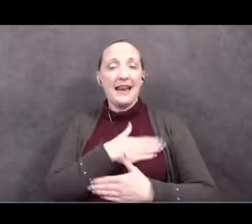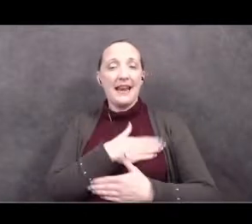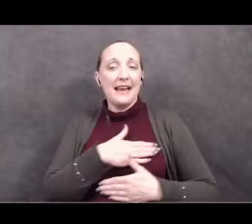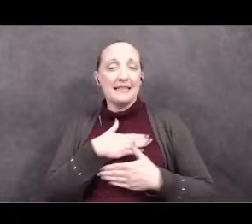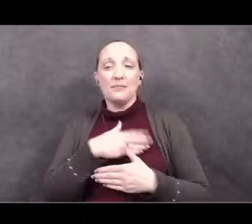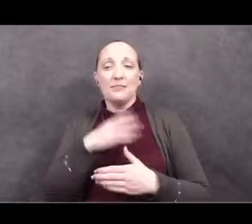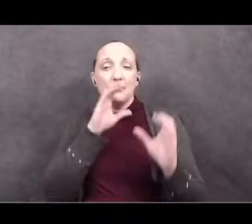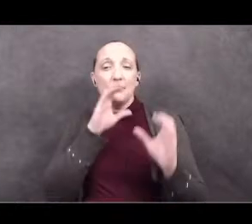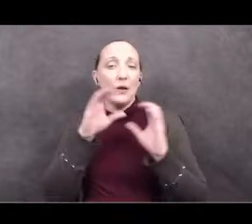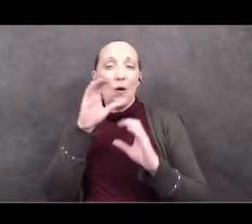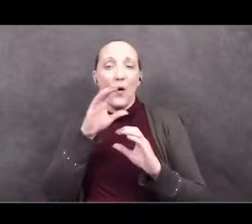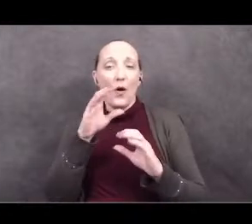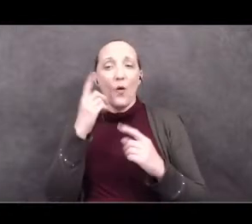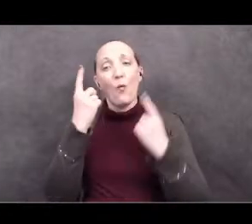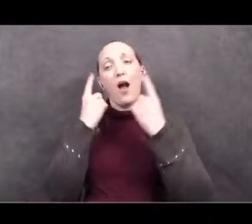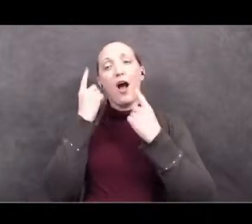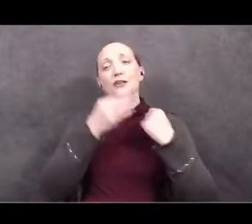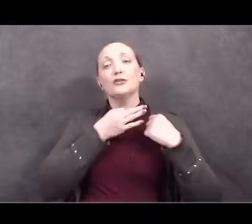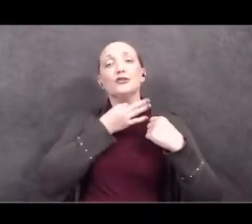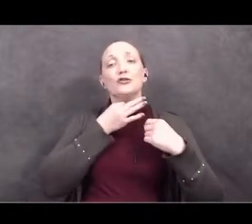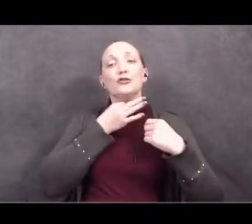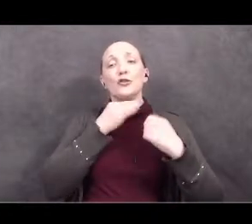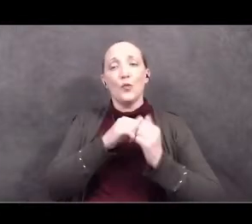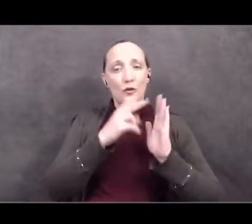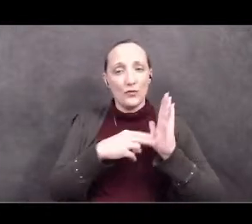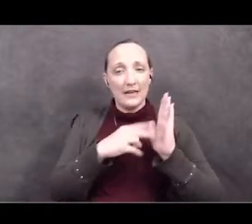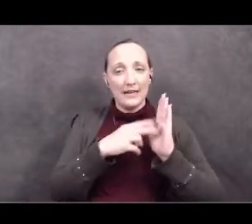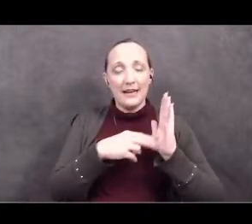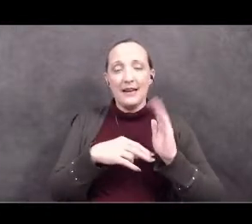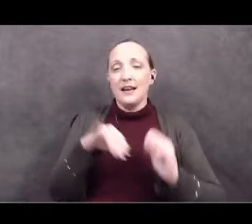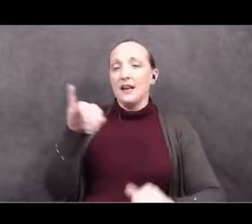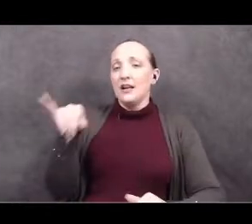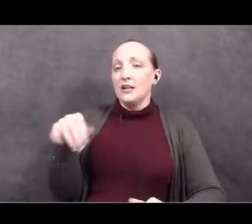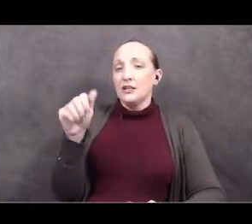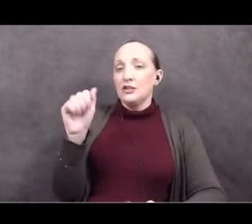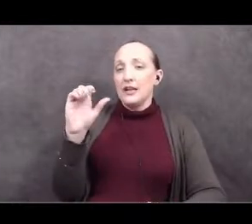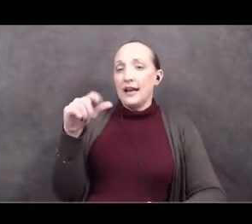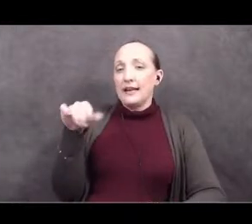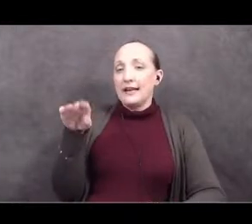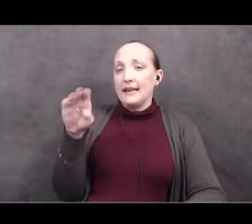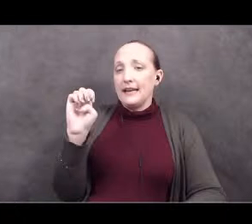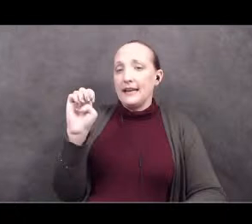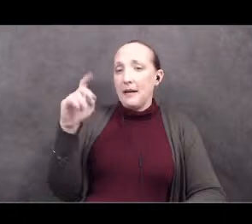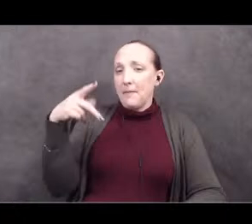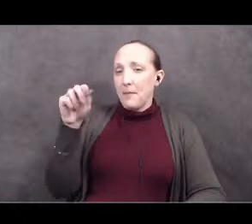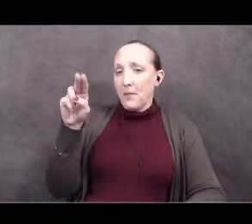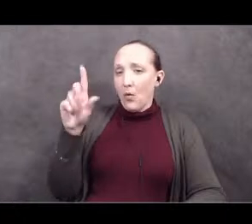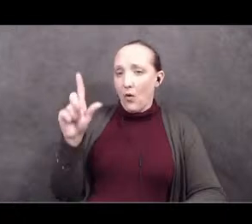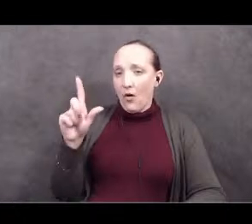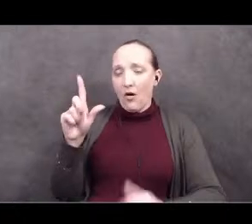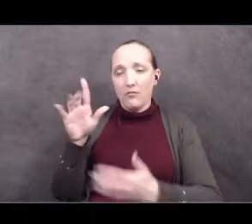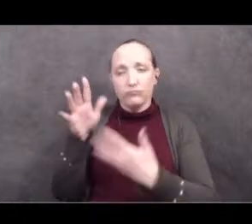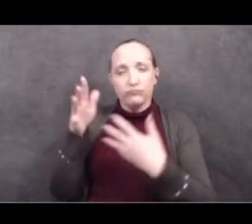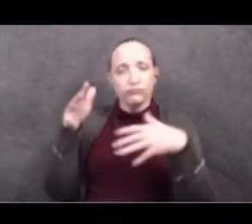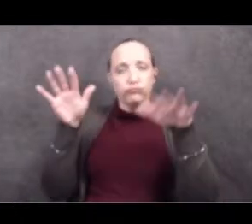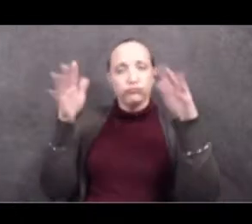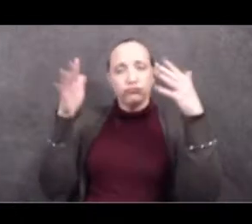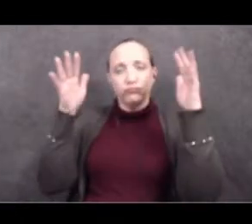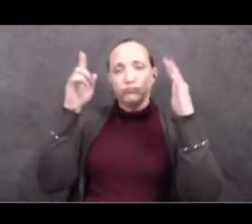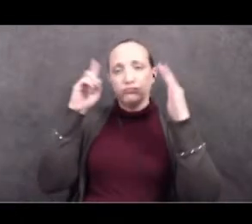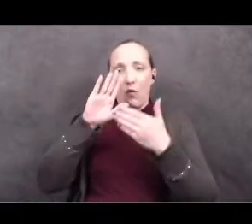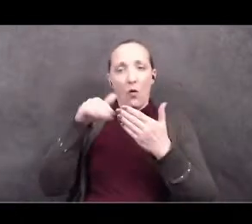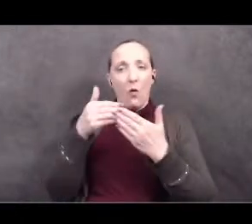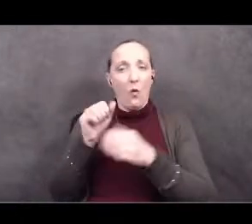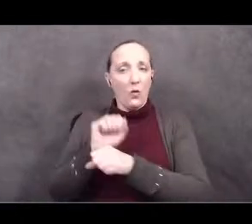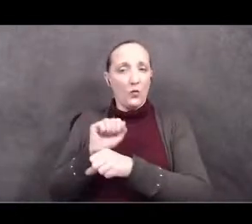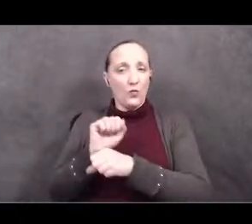to just give uh just Jackie Paul uh uh just a a shout out for all the work she's putting